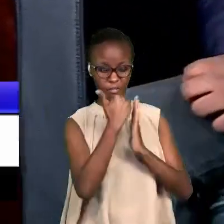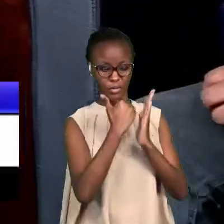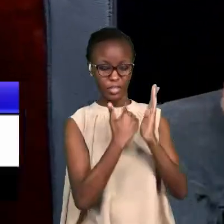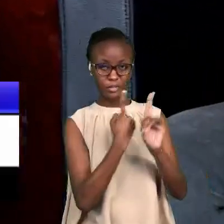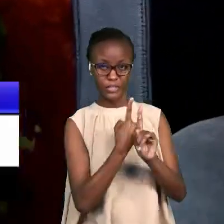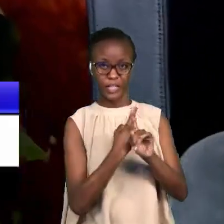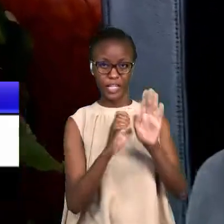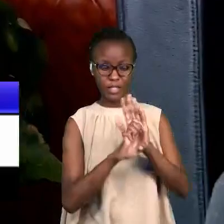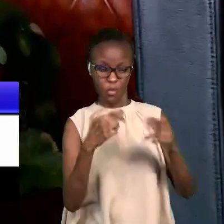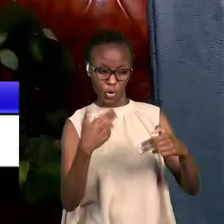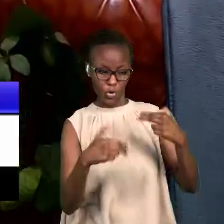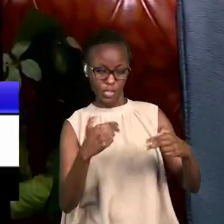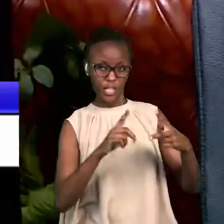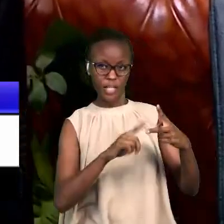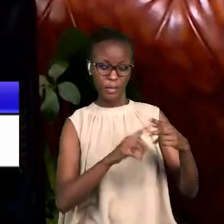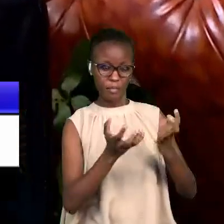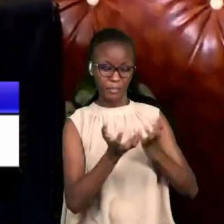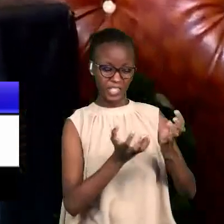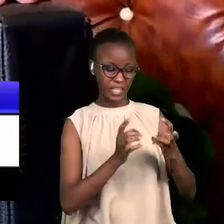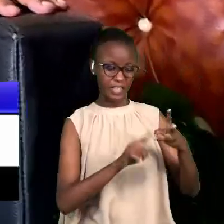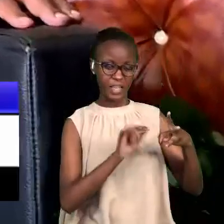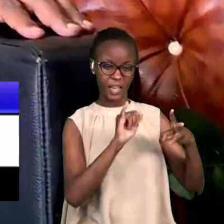hospitality, business, IT,